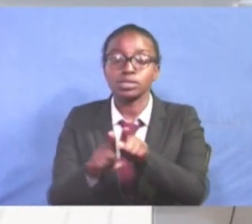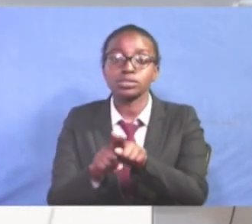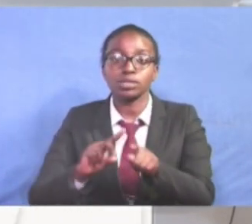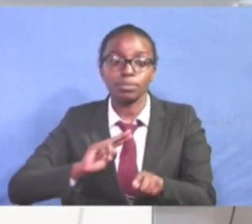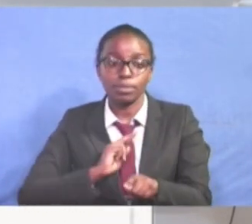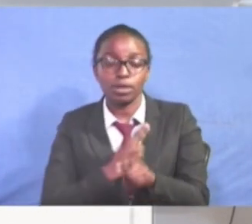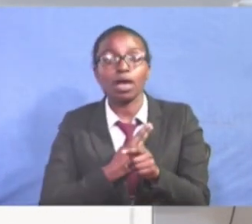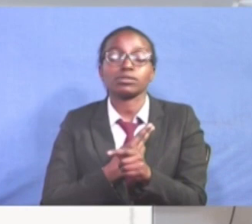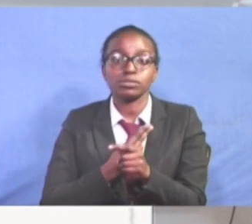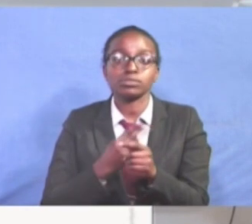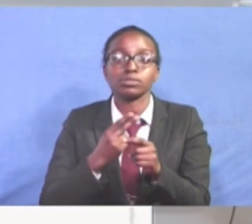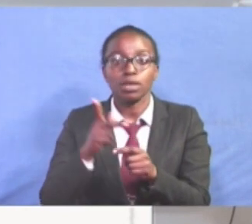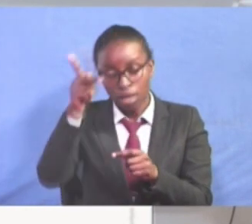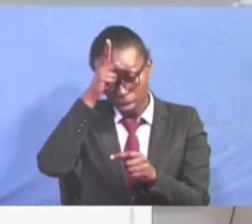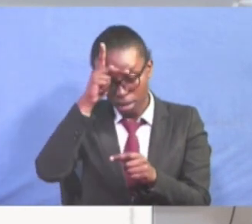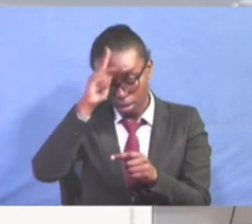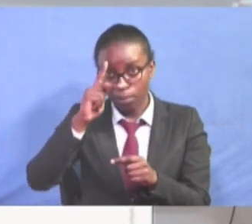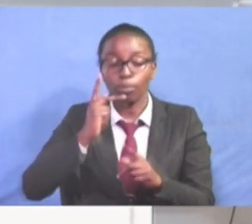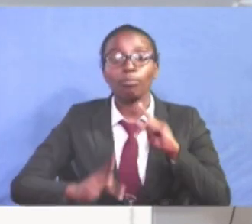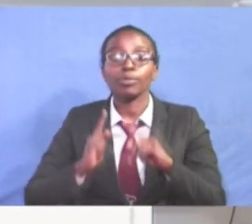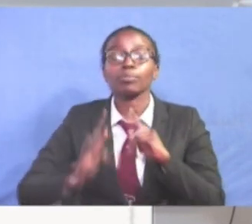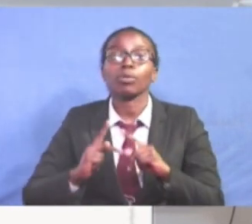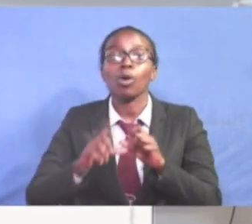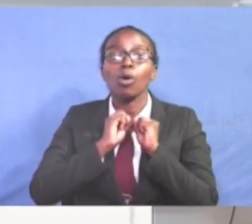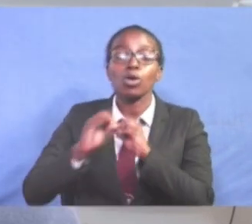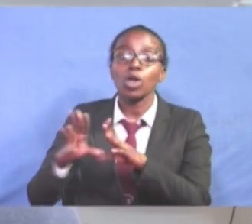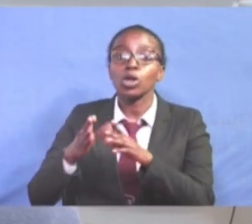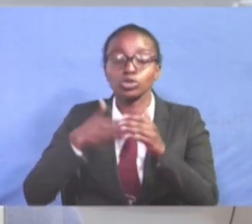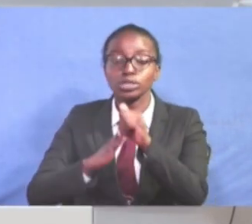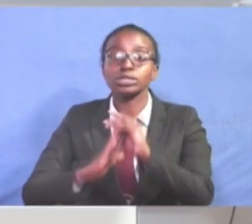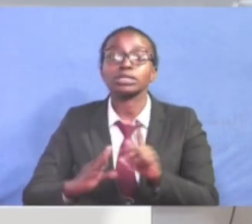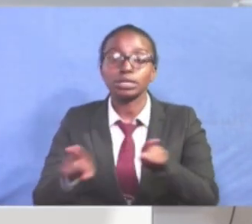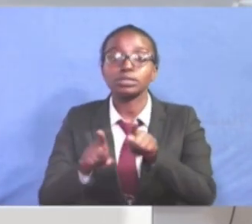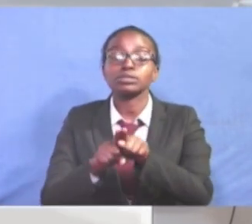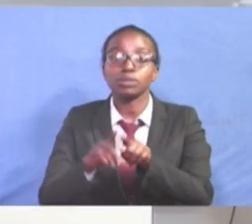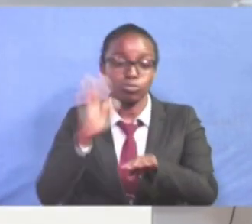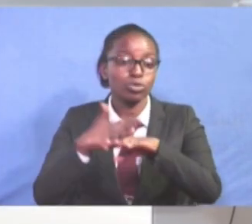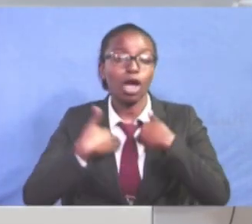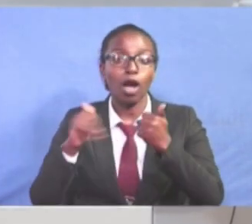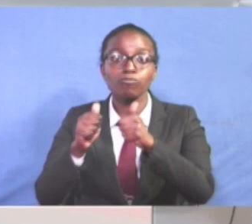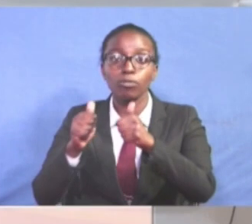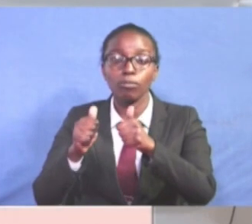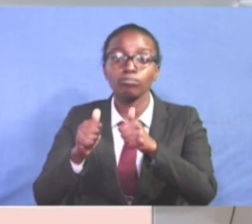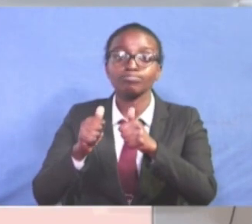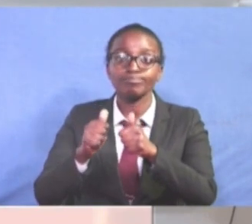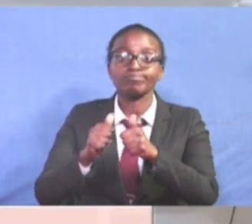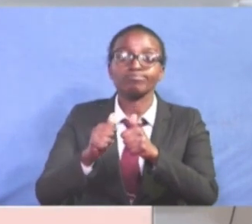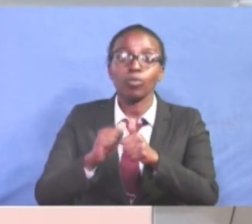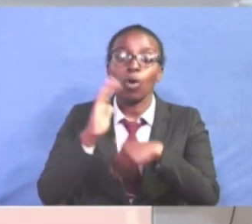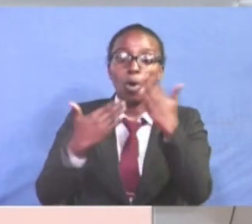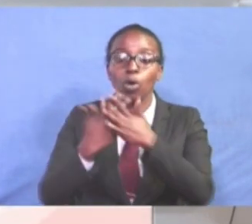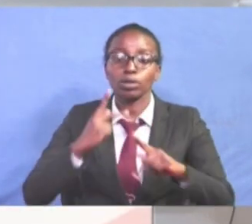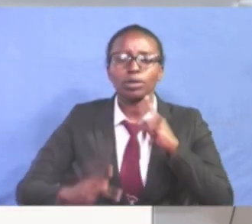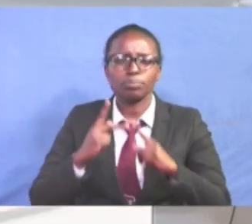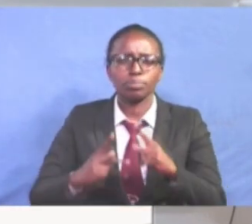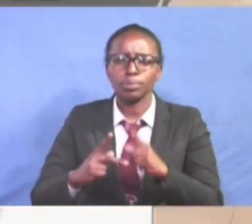Kiambu, tumepoteza kiongozi ambaye alikuwa mzuri sana. Kiongozi alikuwa ni mtu wa watu na